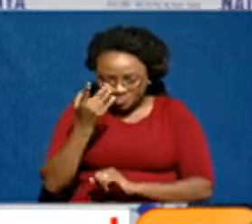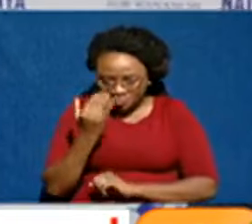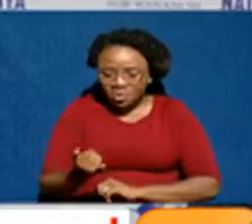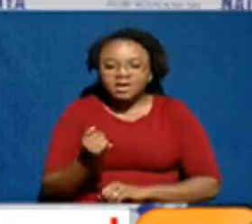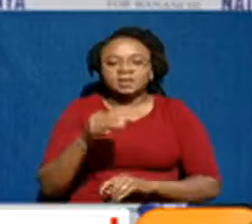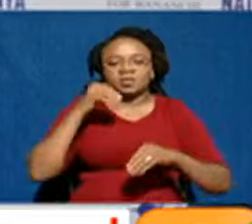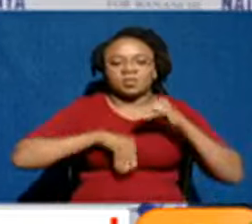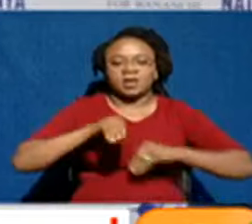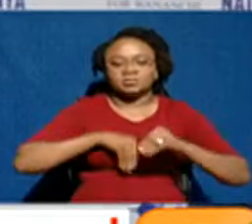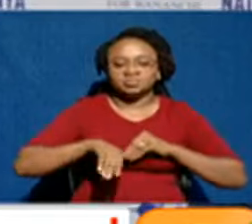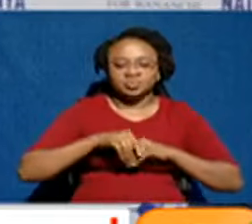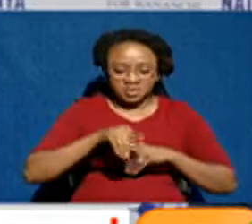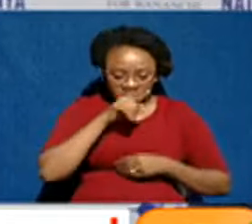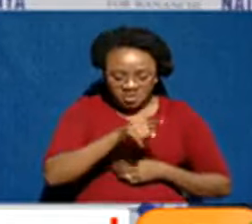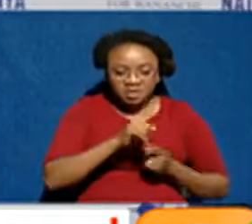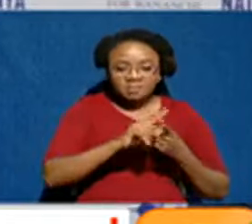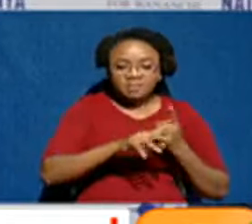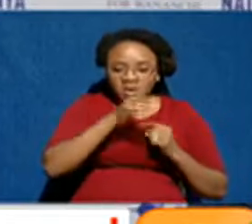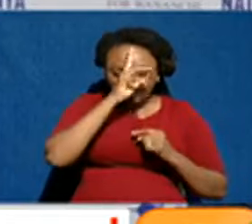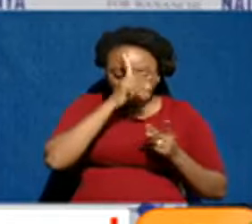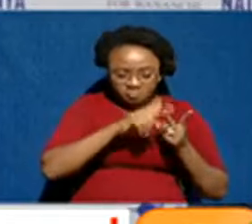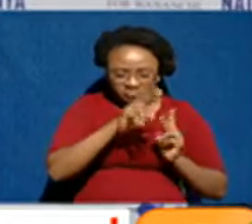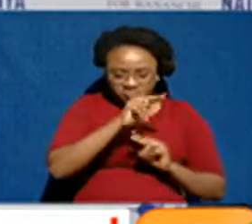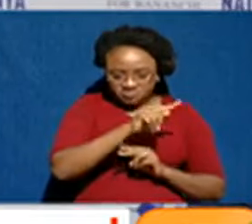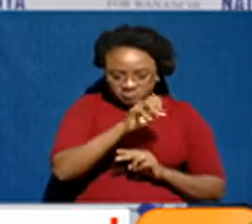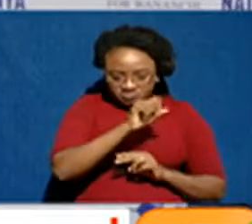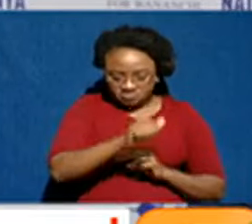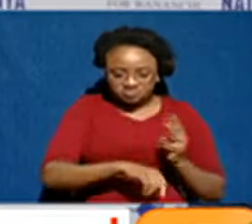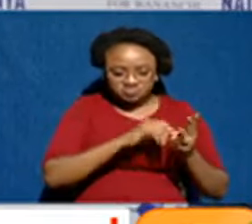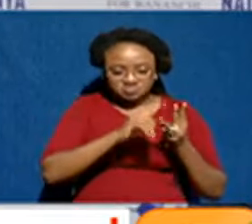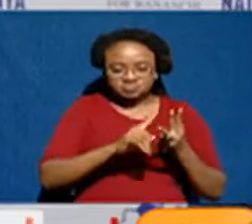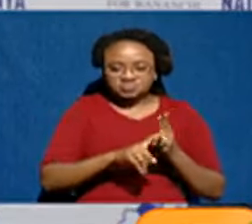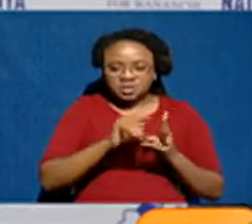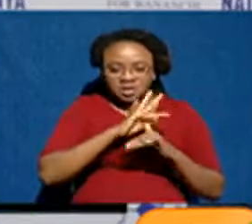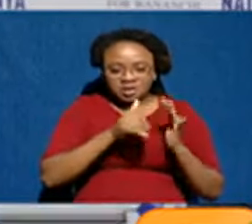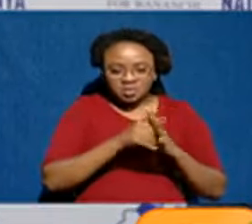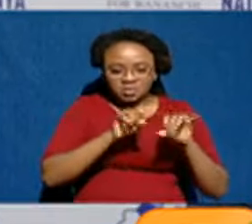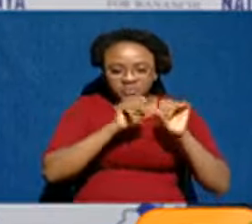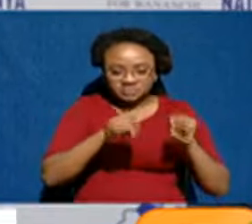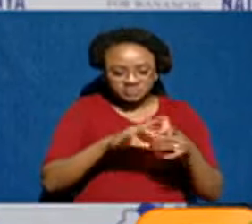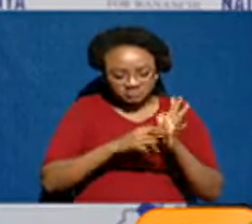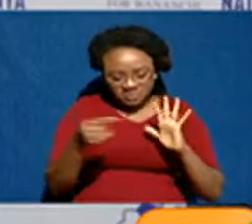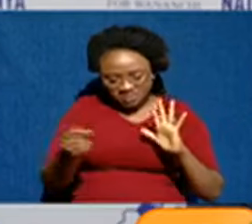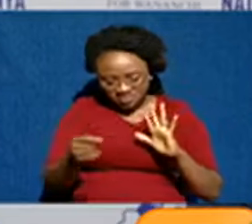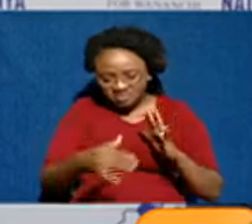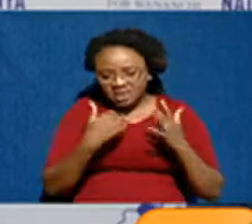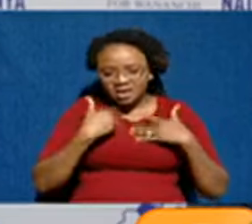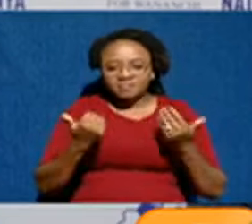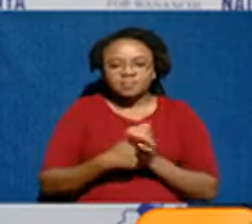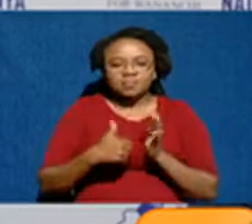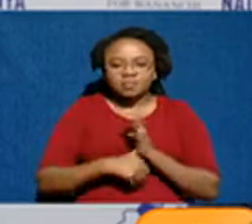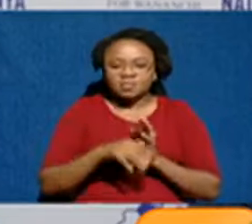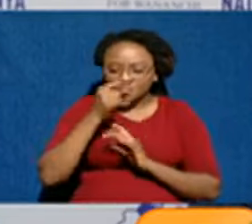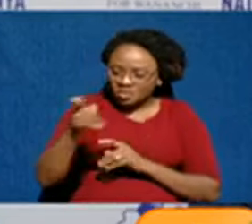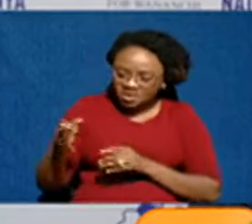effort with the police, NTCA, and all the systems concerned, because there must be something wrong for those